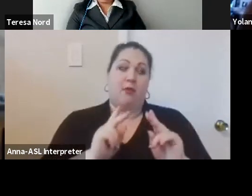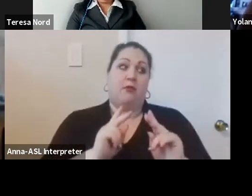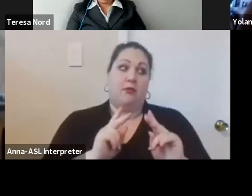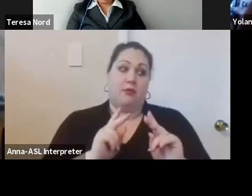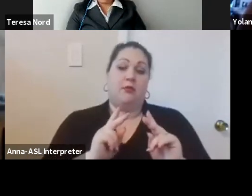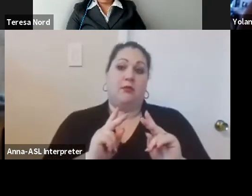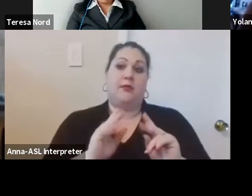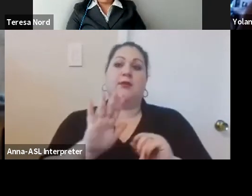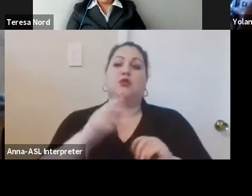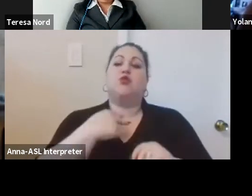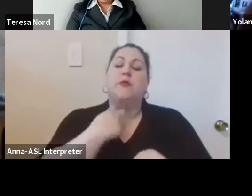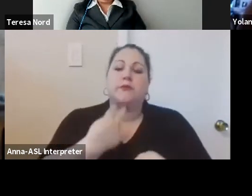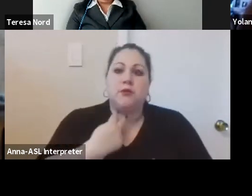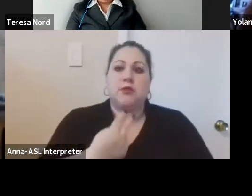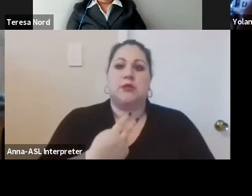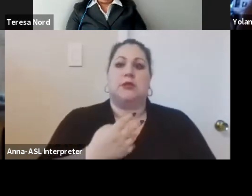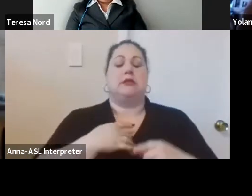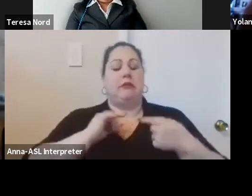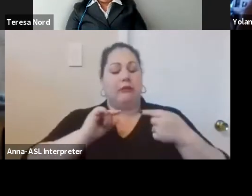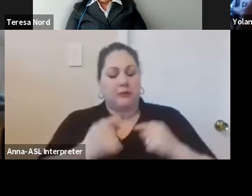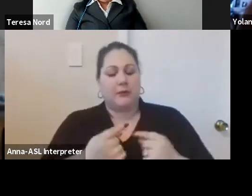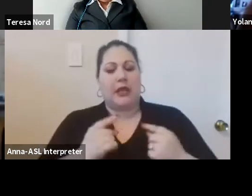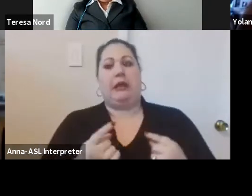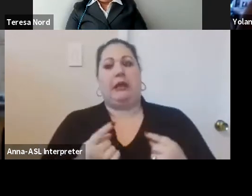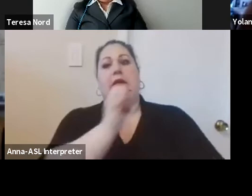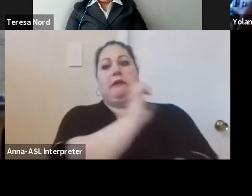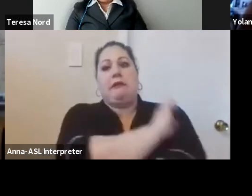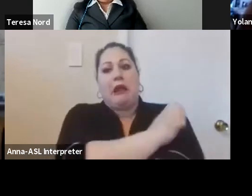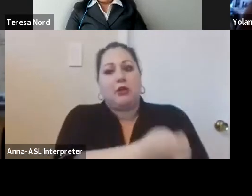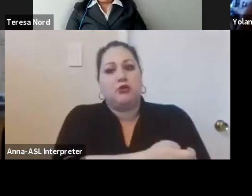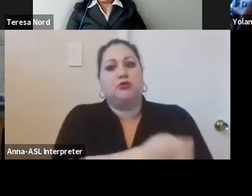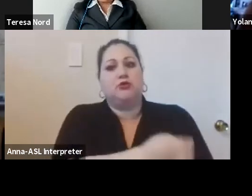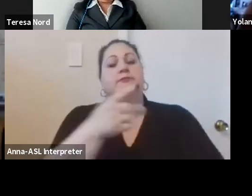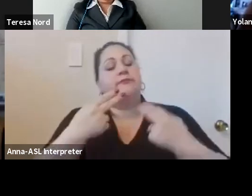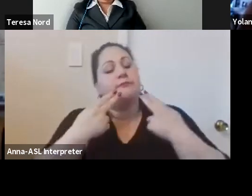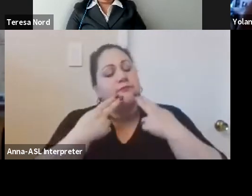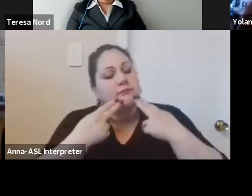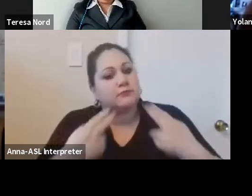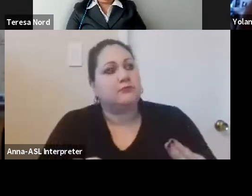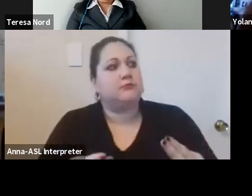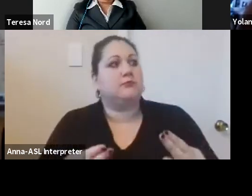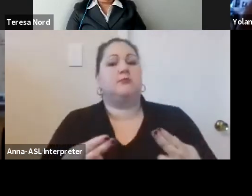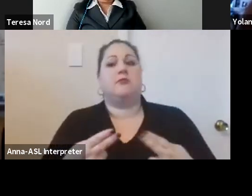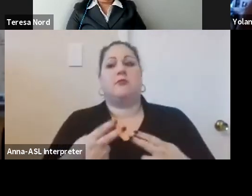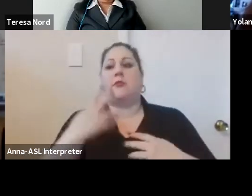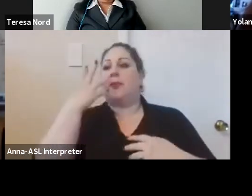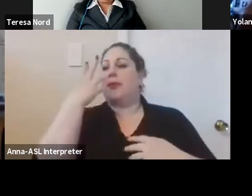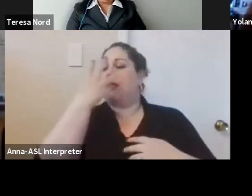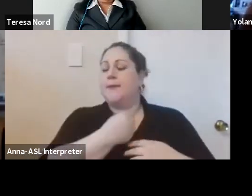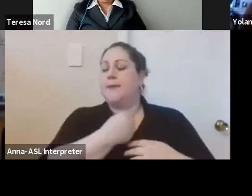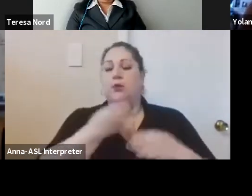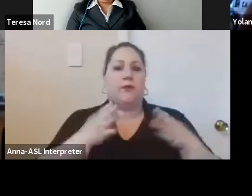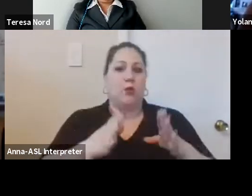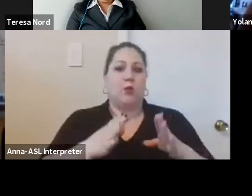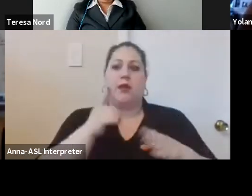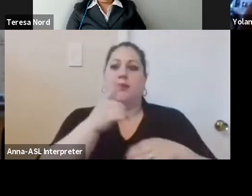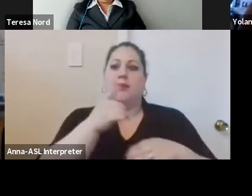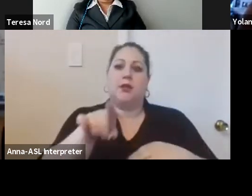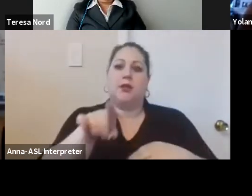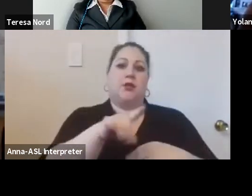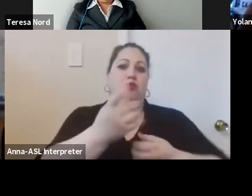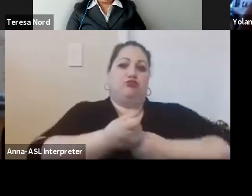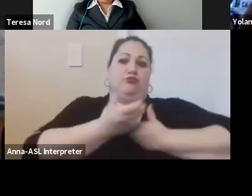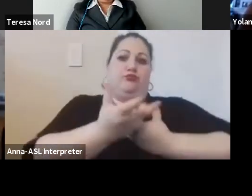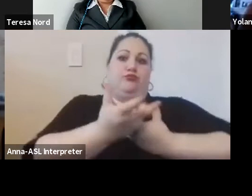voices, the pain, the energy, the authenticity, the beautiful ways you showed up today